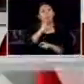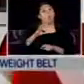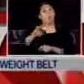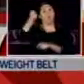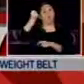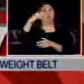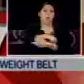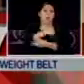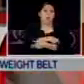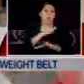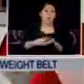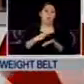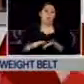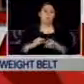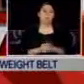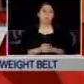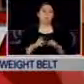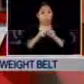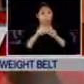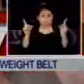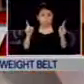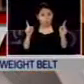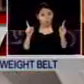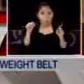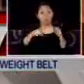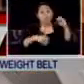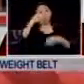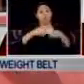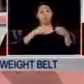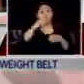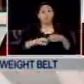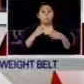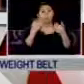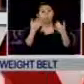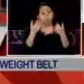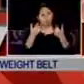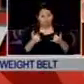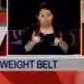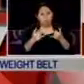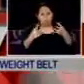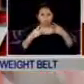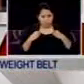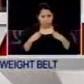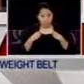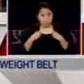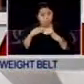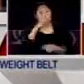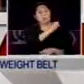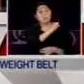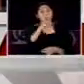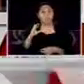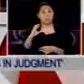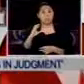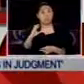6426. However, the court has taken due notice of the fact that the Supreme Court